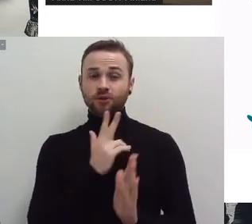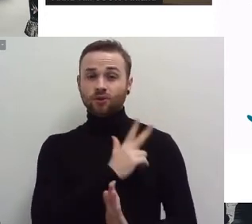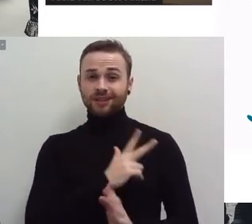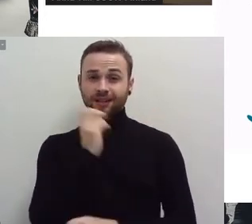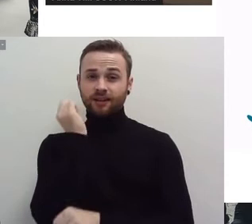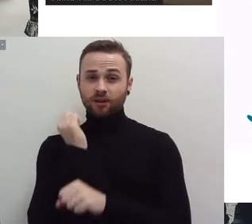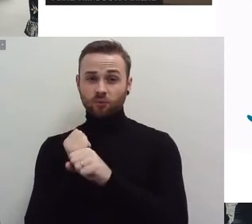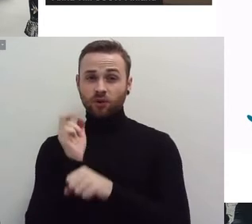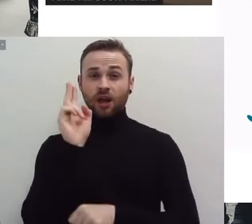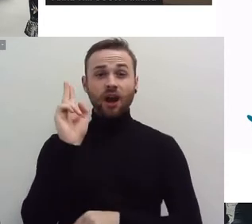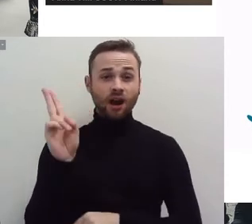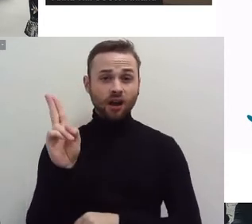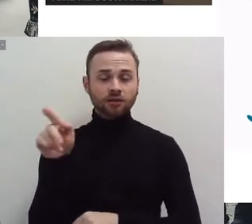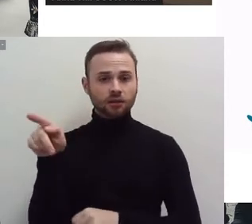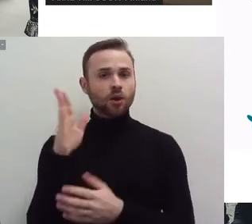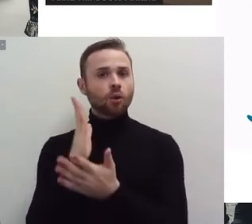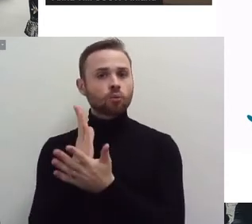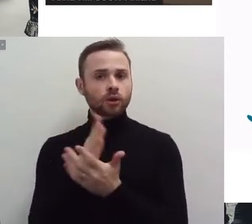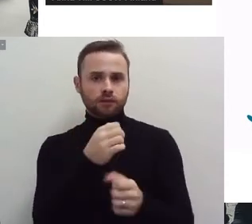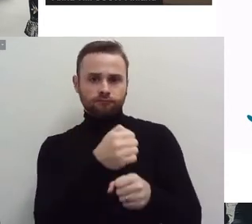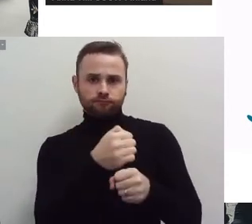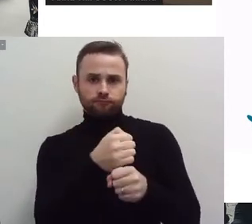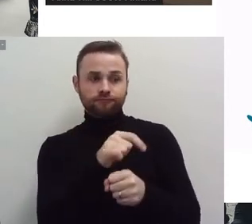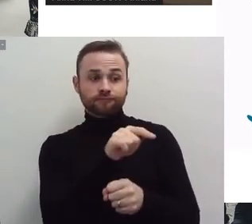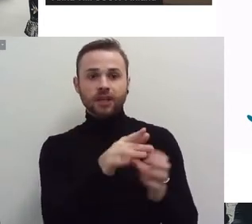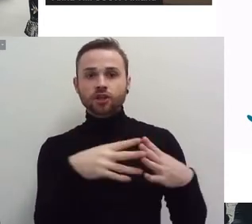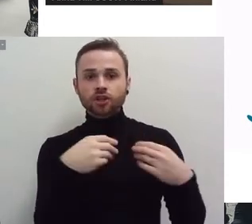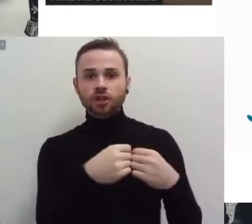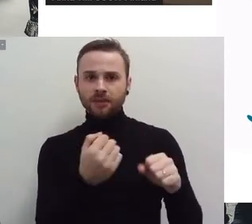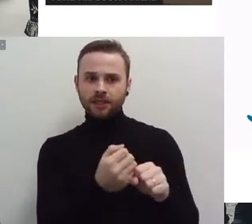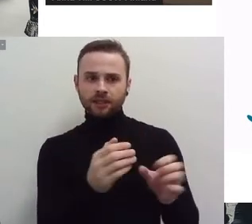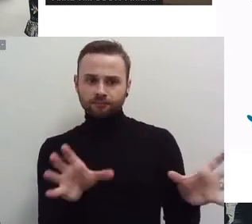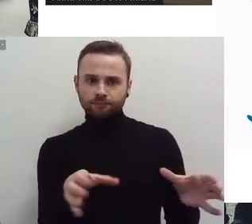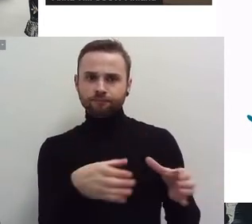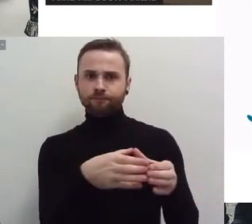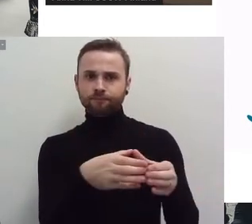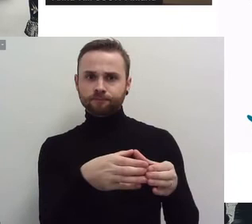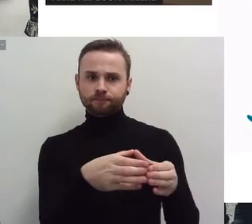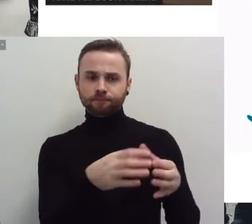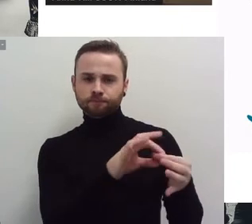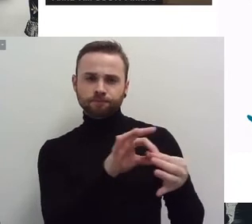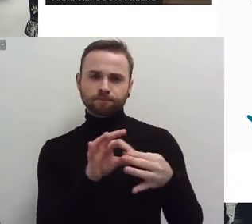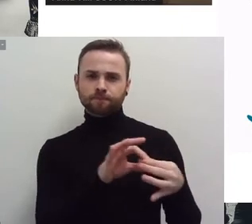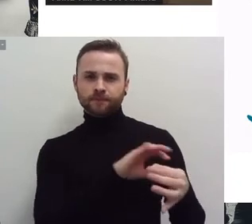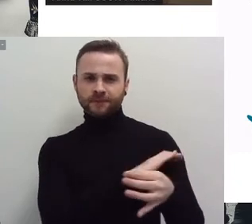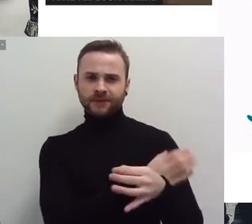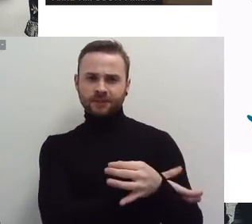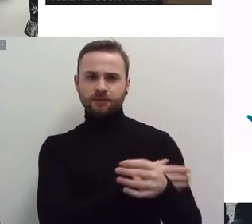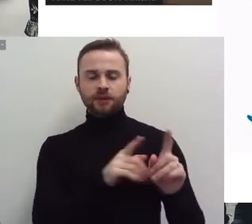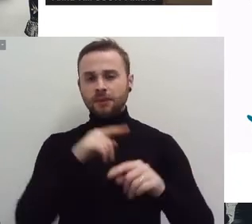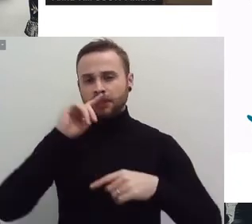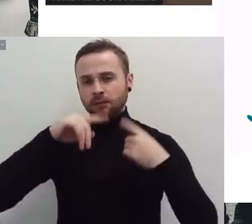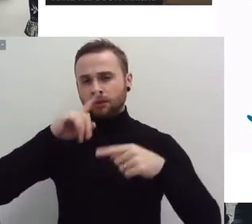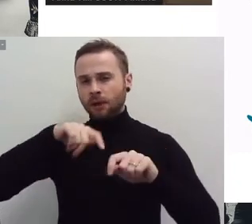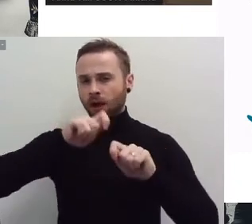check the situation every year and check if it's possible to bring the child back to his or